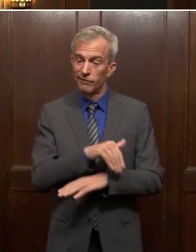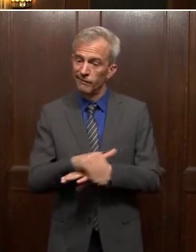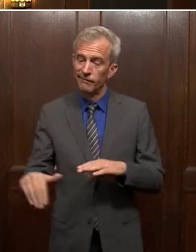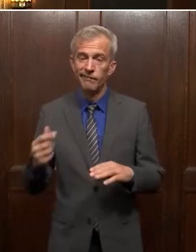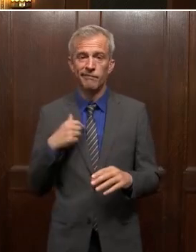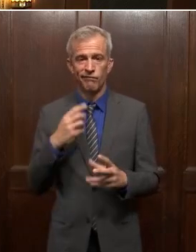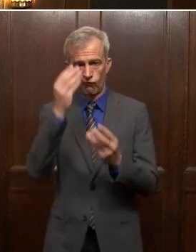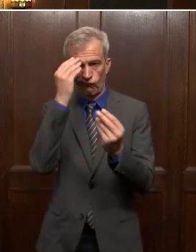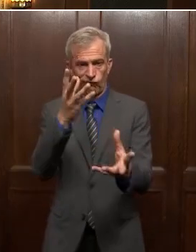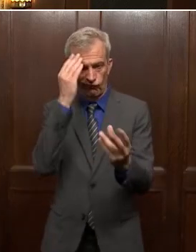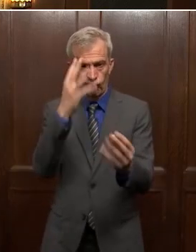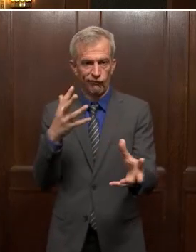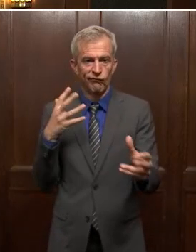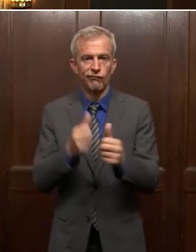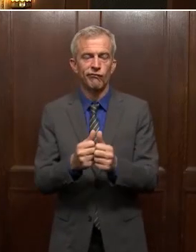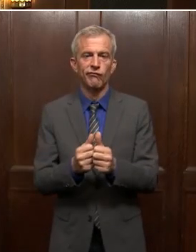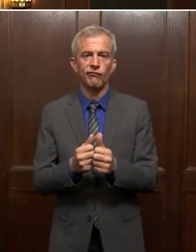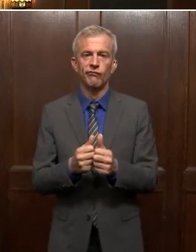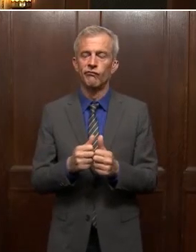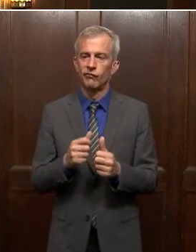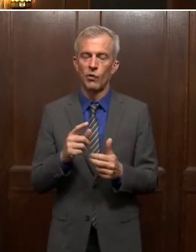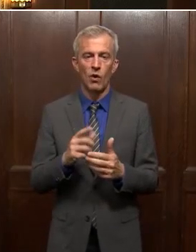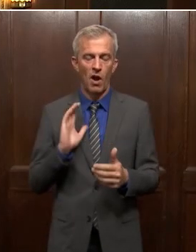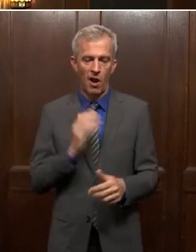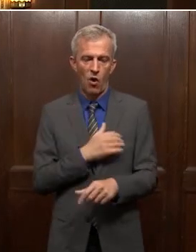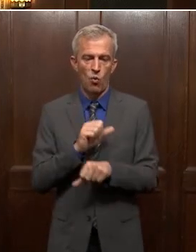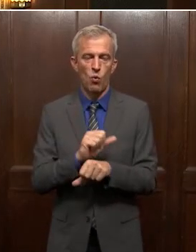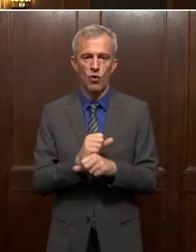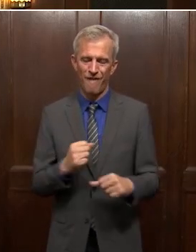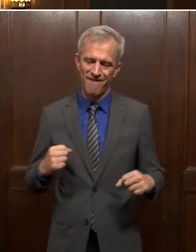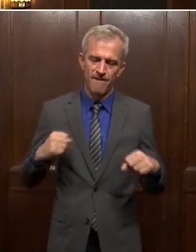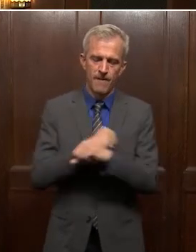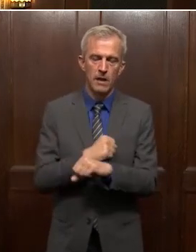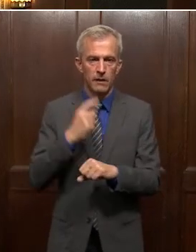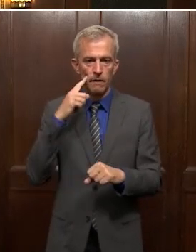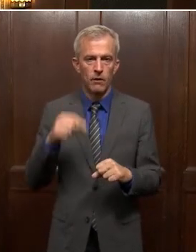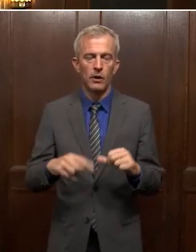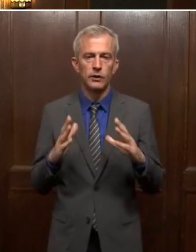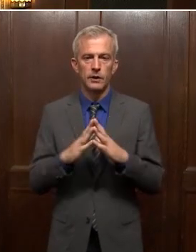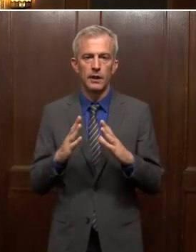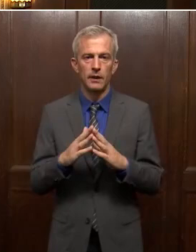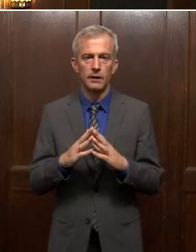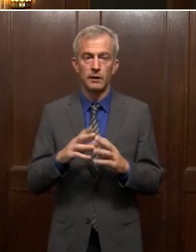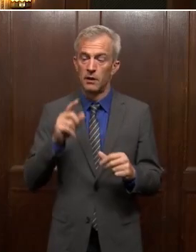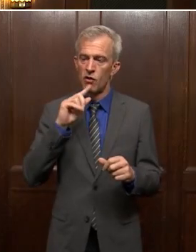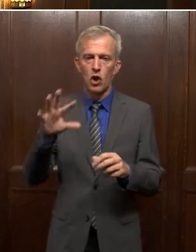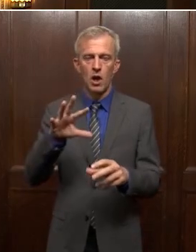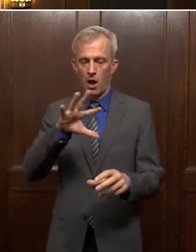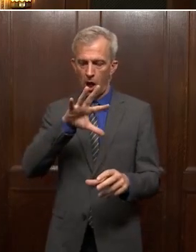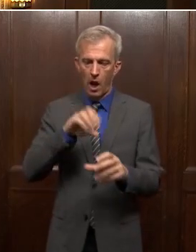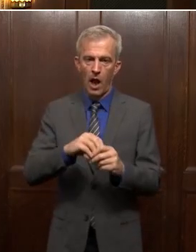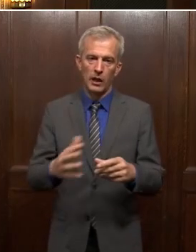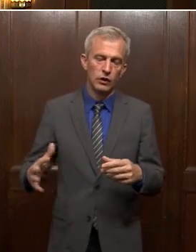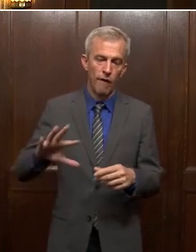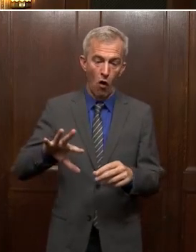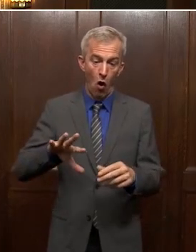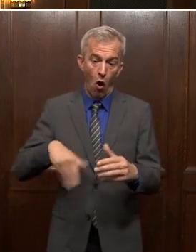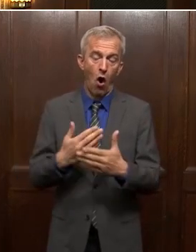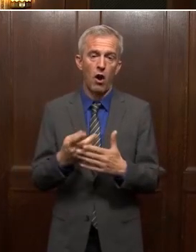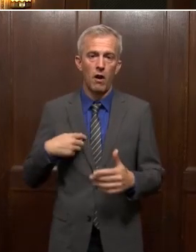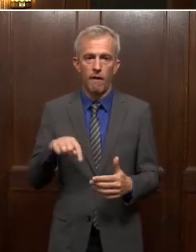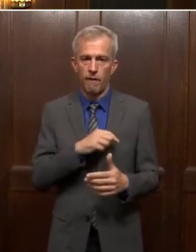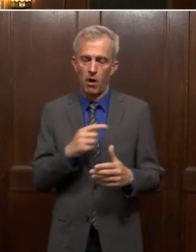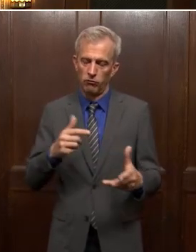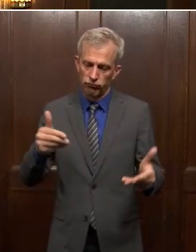work that we are doing to fight for the soul of this city. The collective march forward that each one of us and